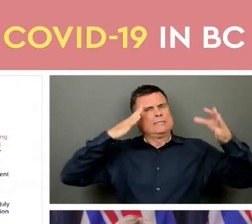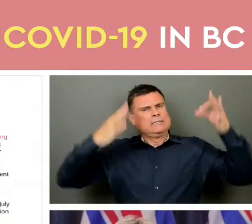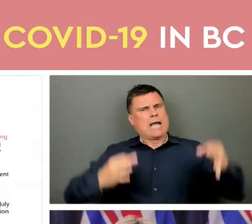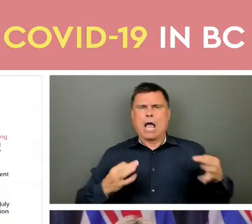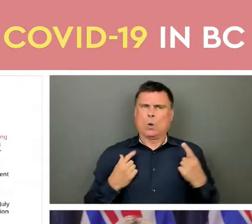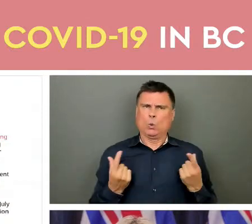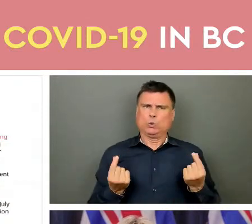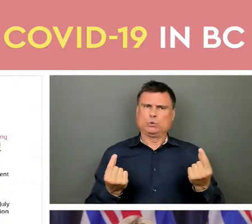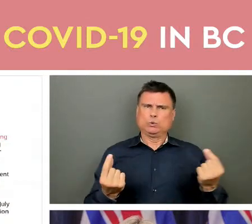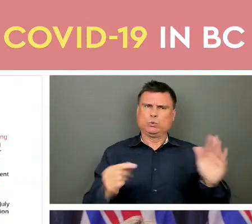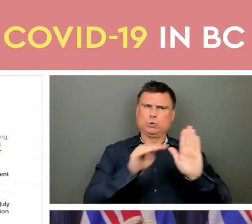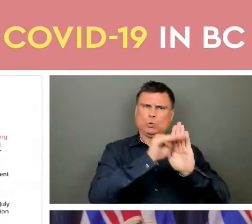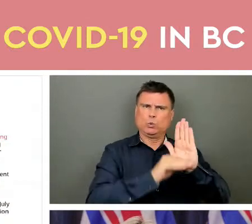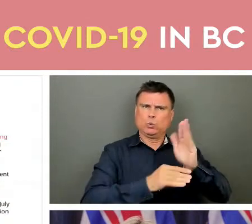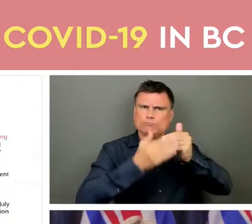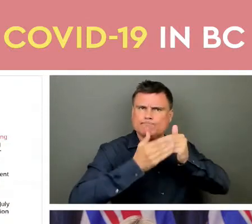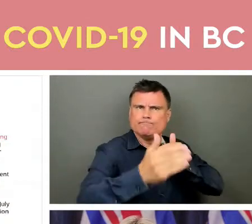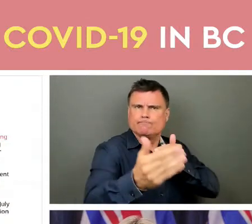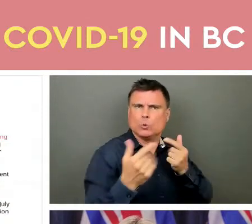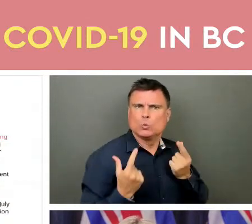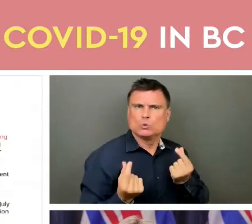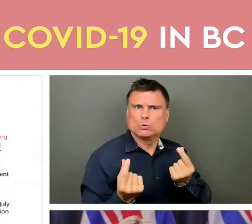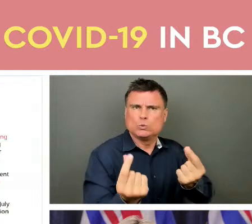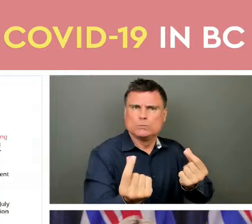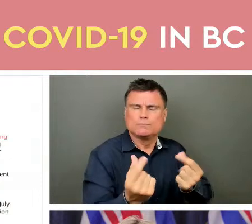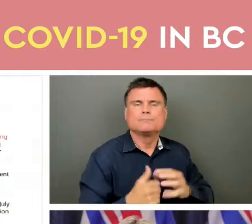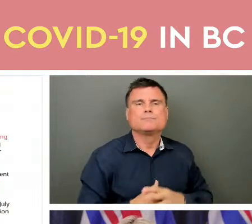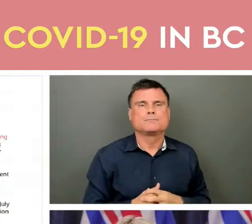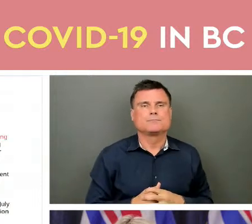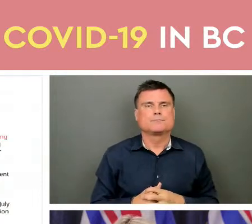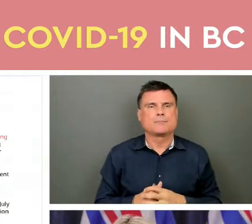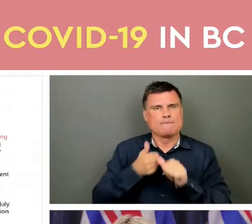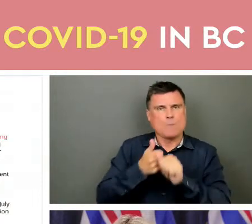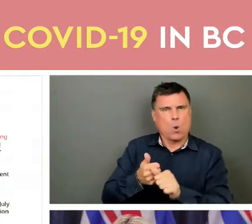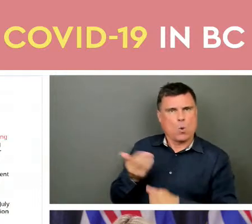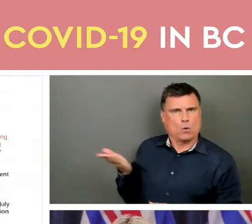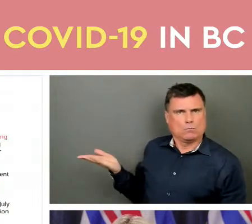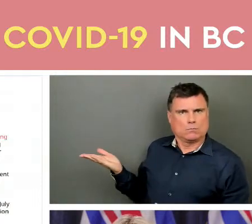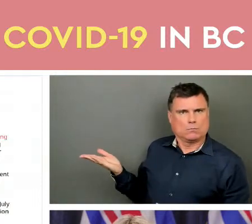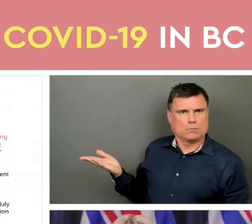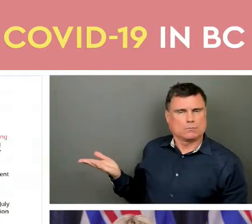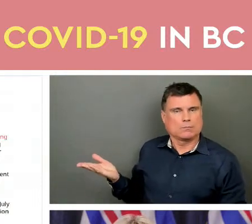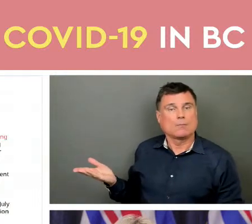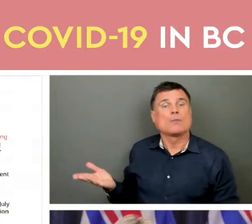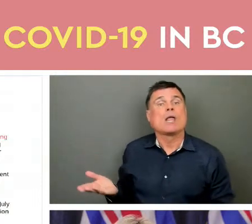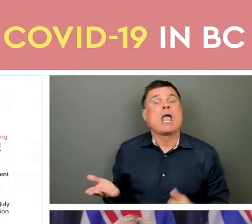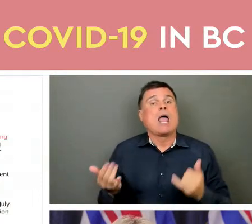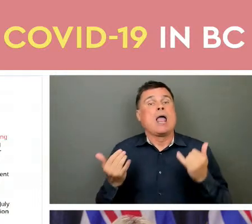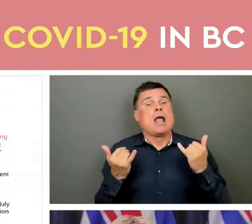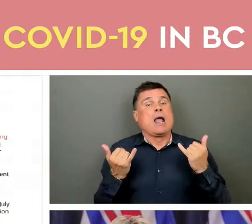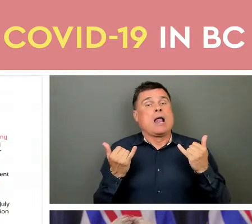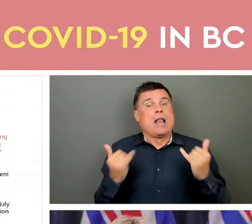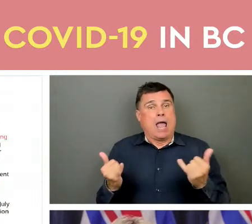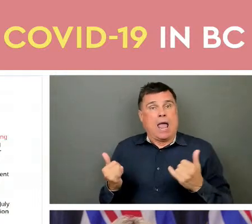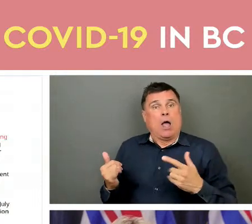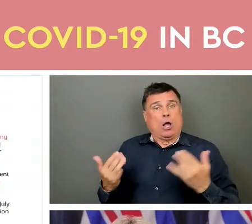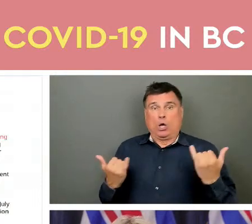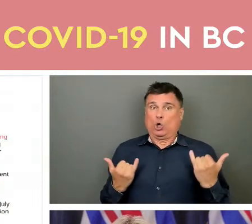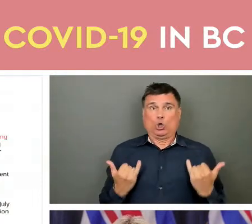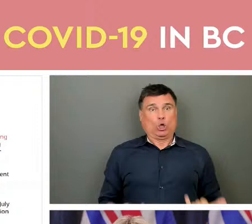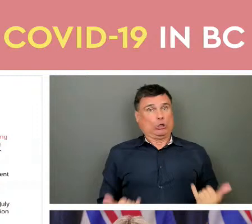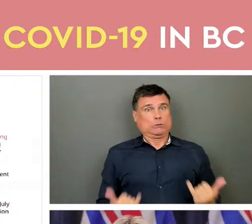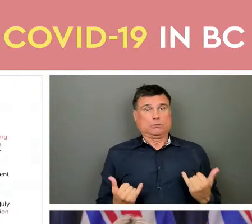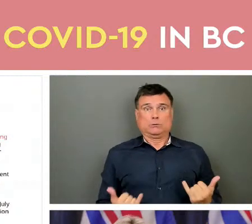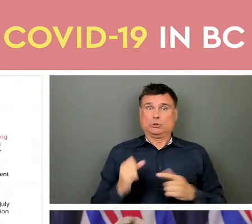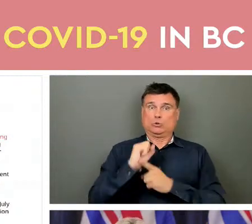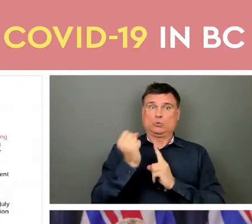next month. So these models are focusing on the situation that we're dealing with now and where we could be in